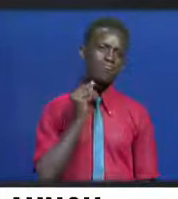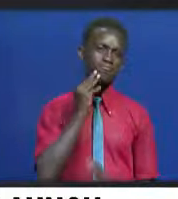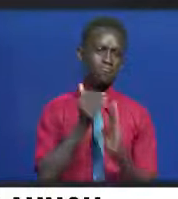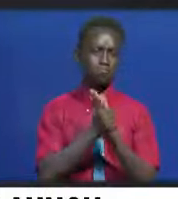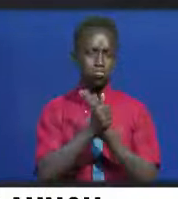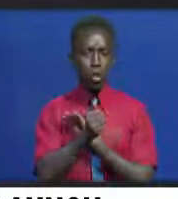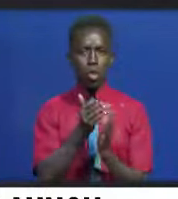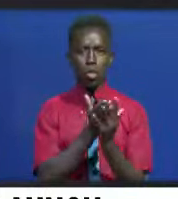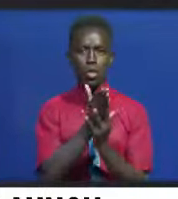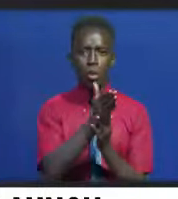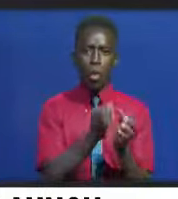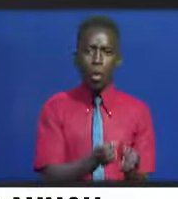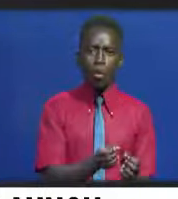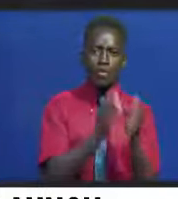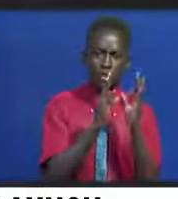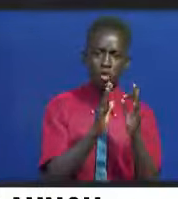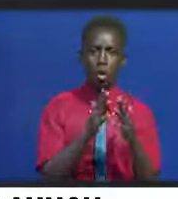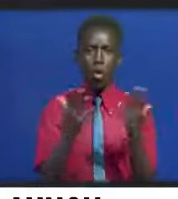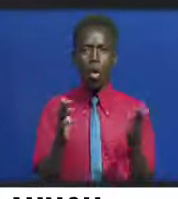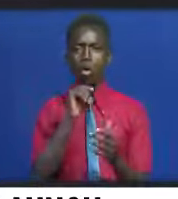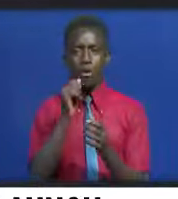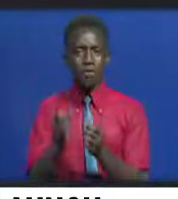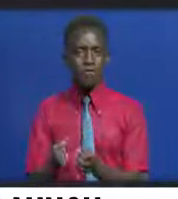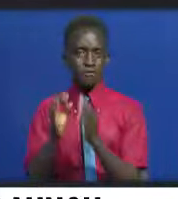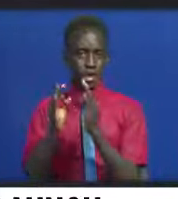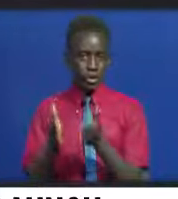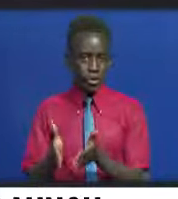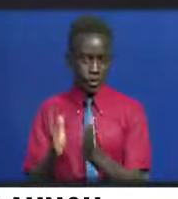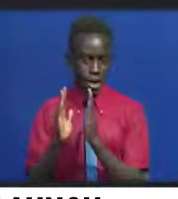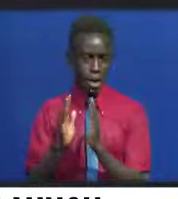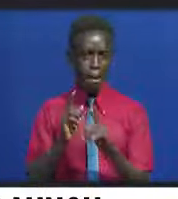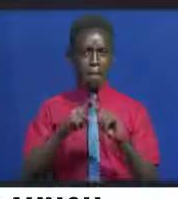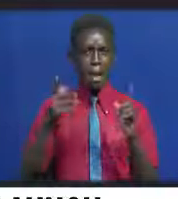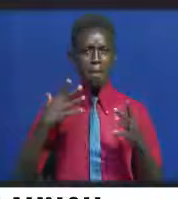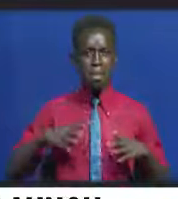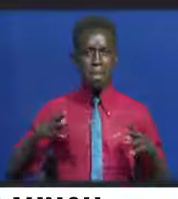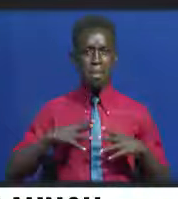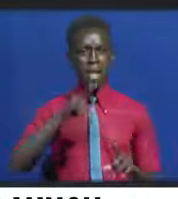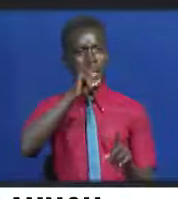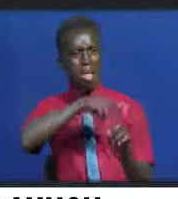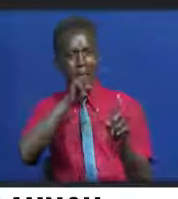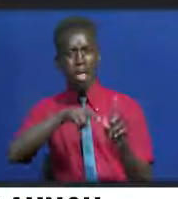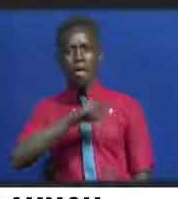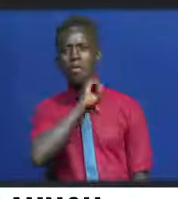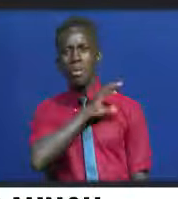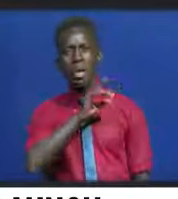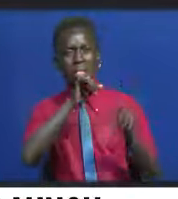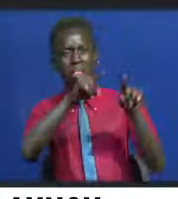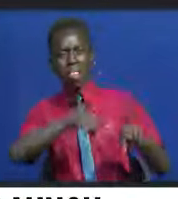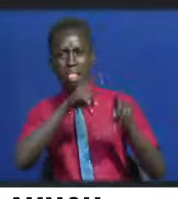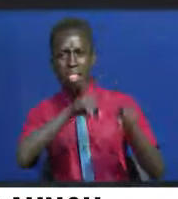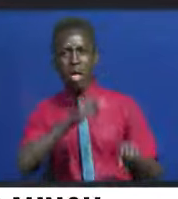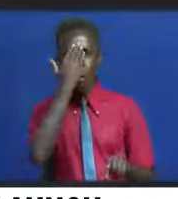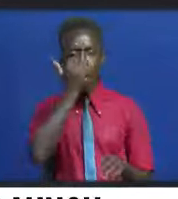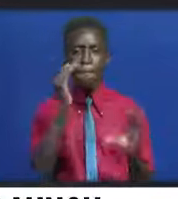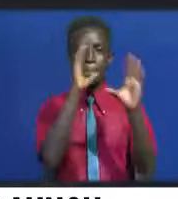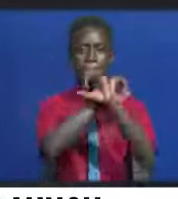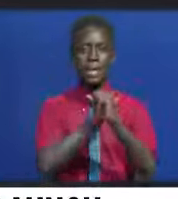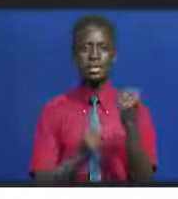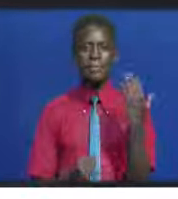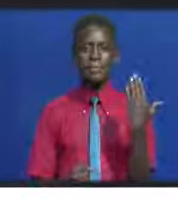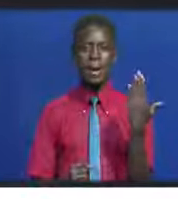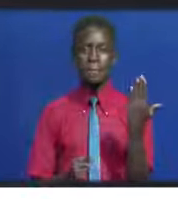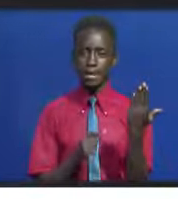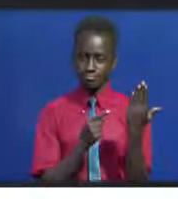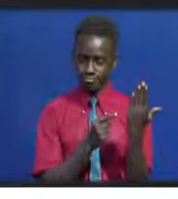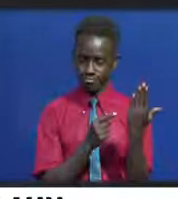non-formal means, but they have been discriminated against for lack of paper to prove qualification. The impact